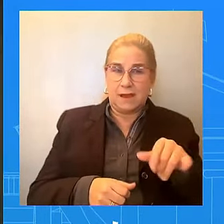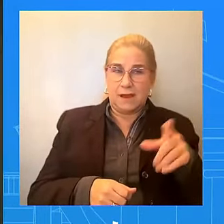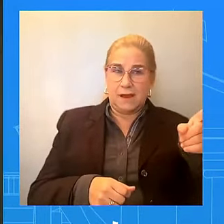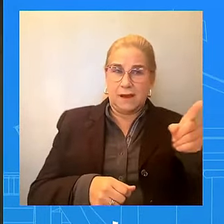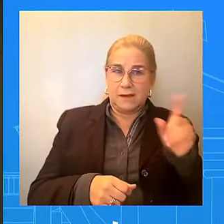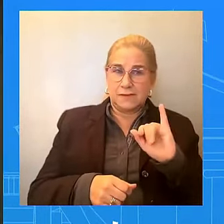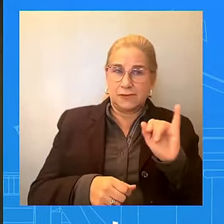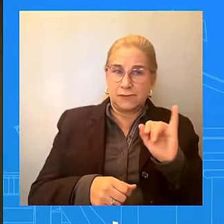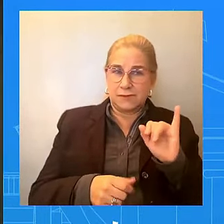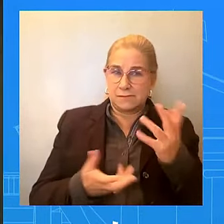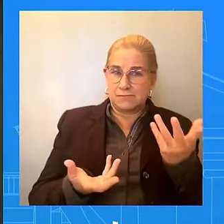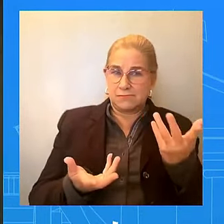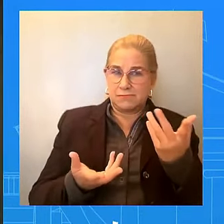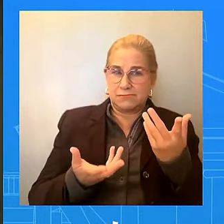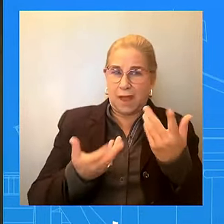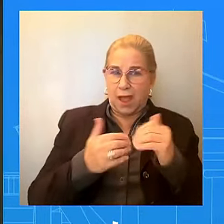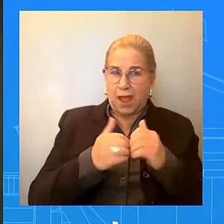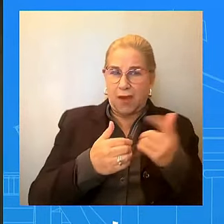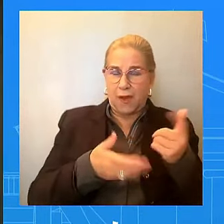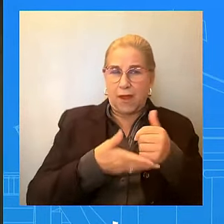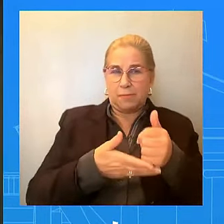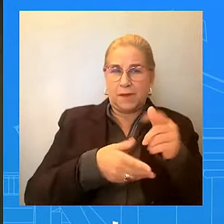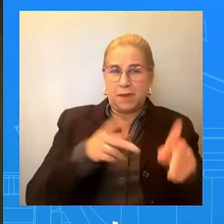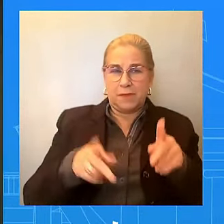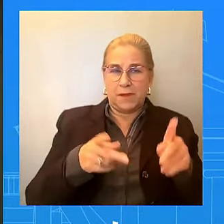Michael, I'll have to follow up with you on that, but